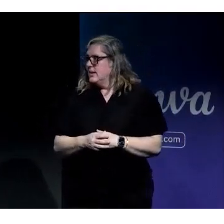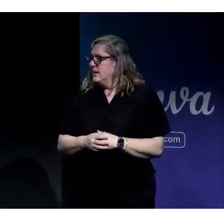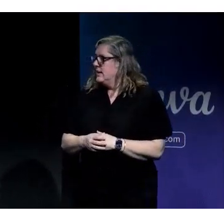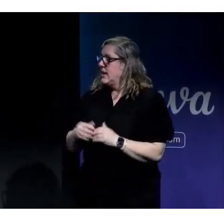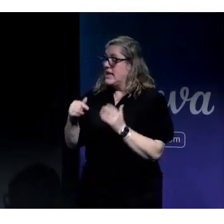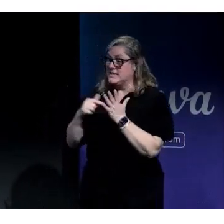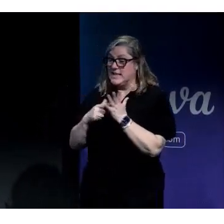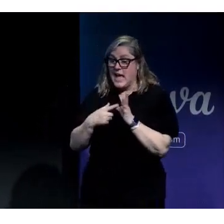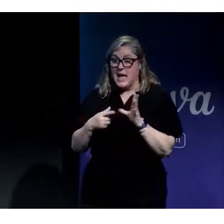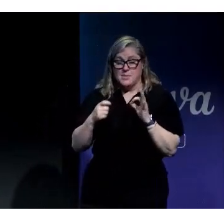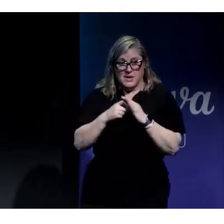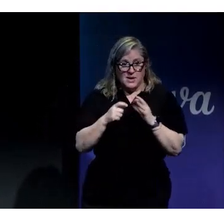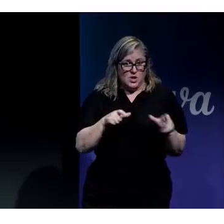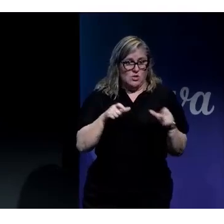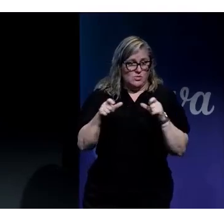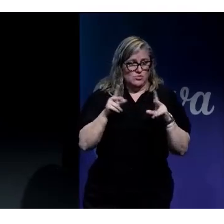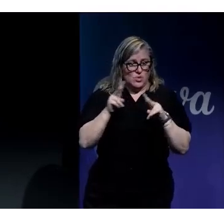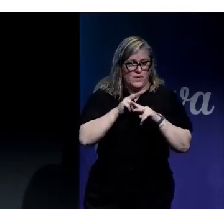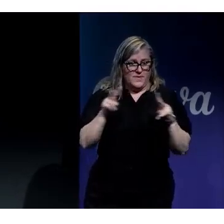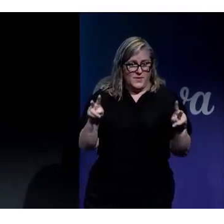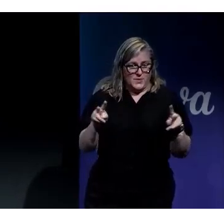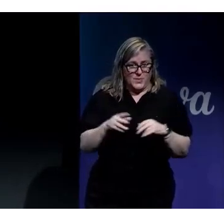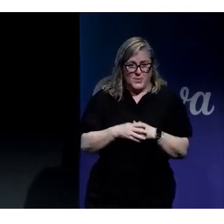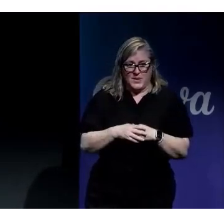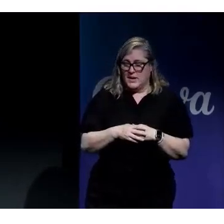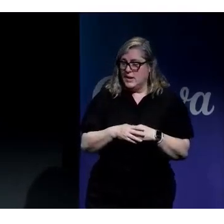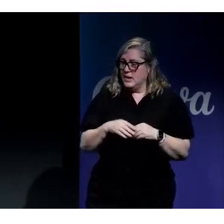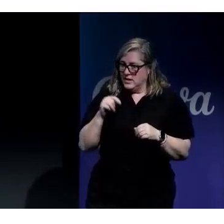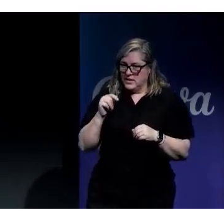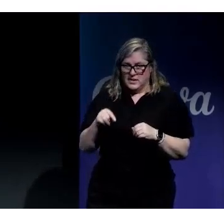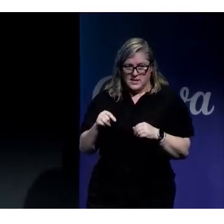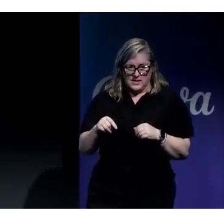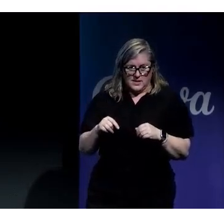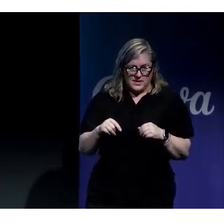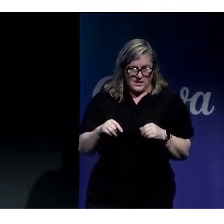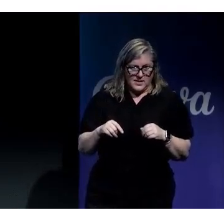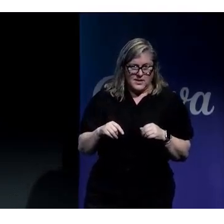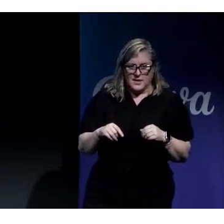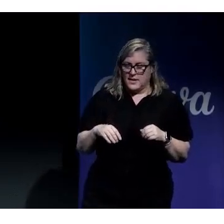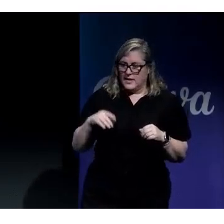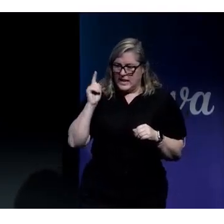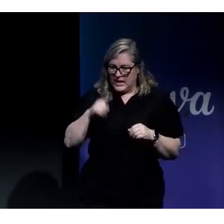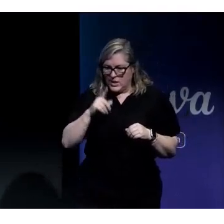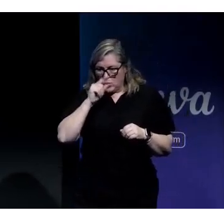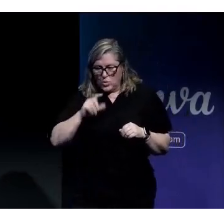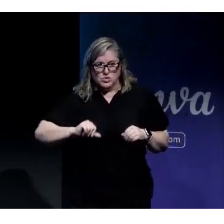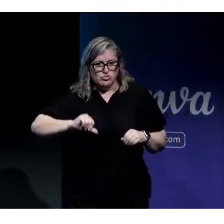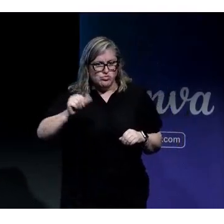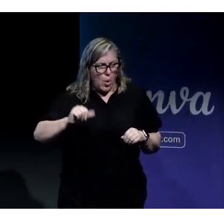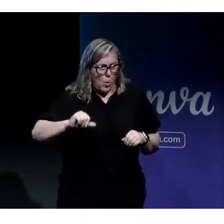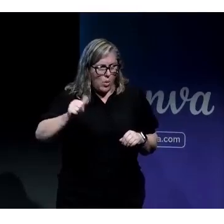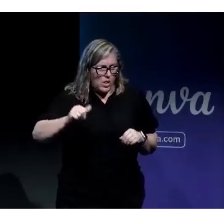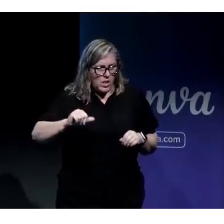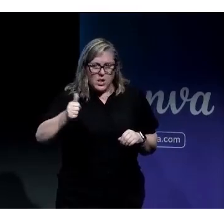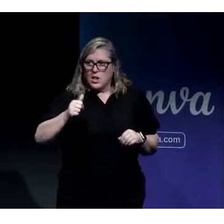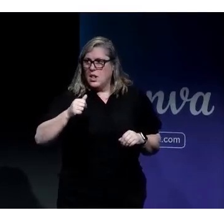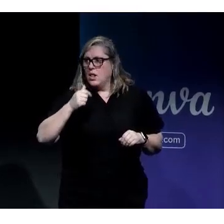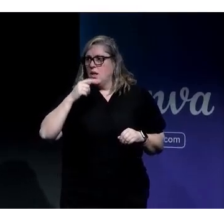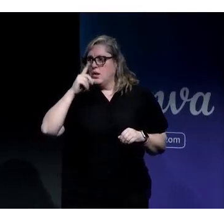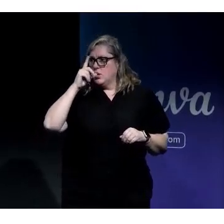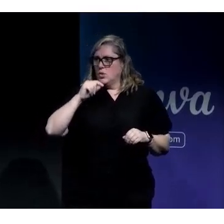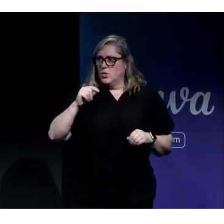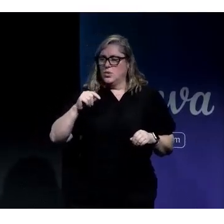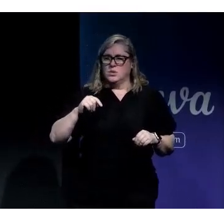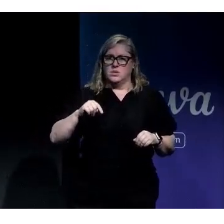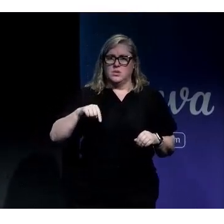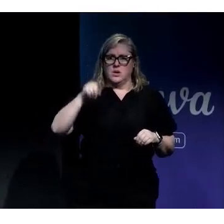control view, our tab can own tab items. It also could have a scroll bar, either one or two, because you can go horizontal or